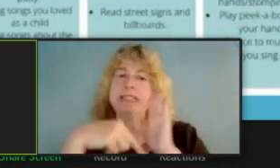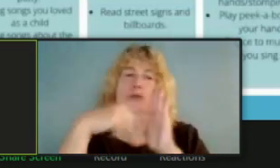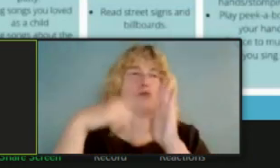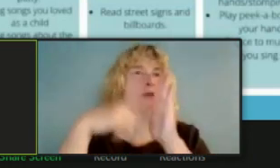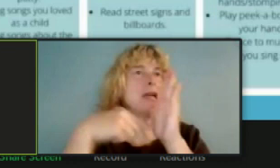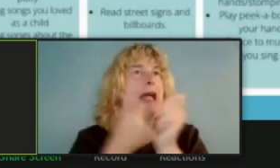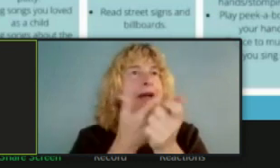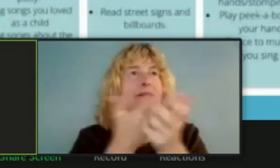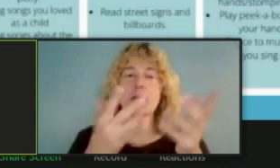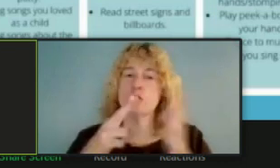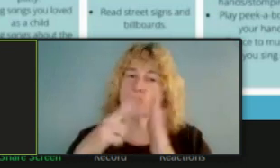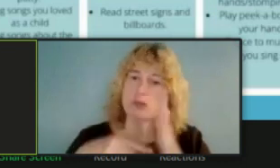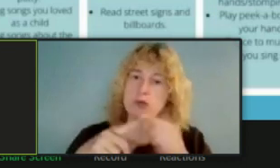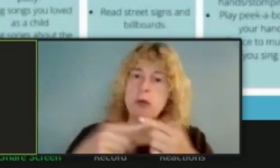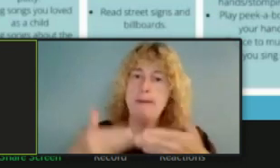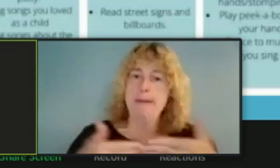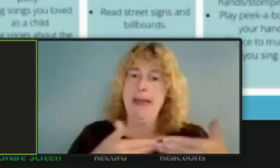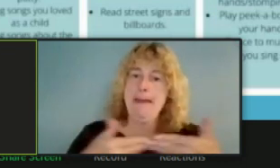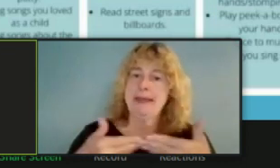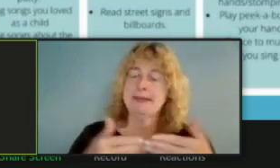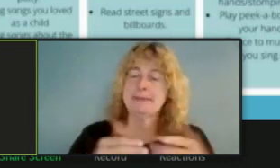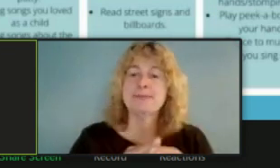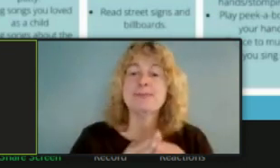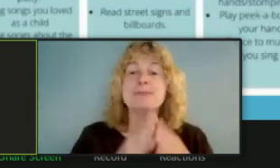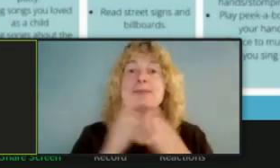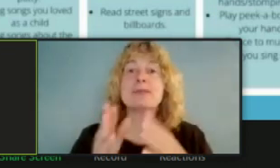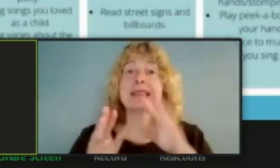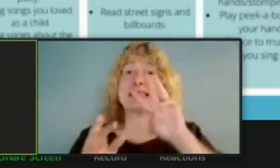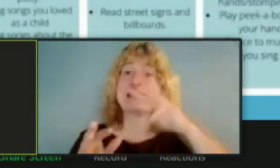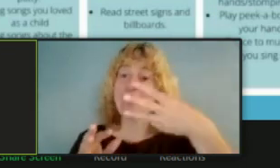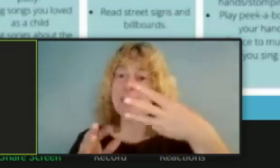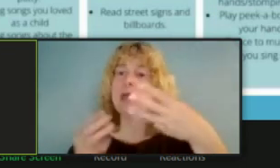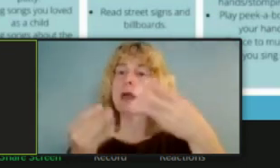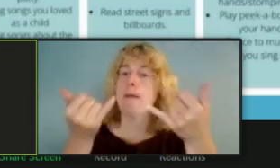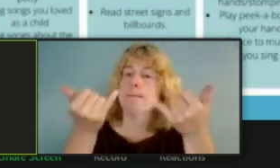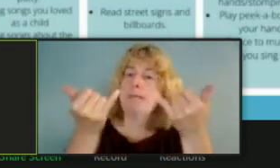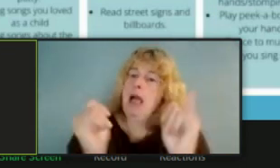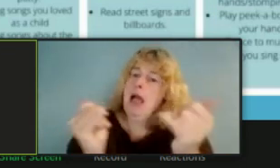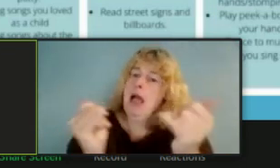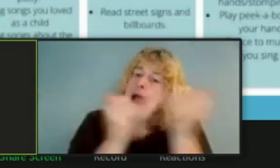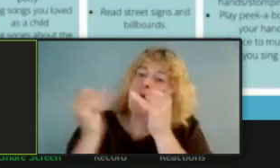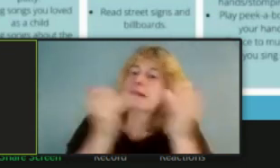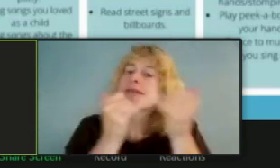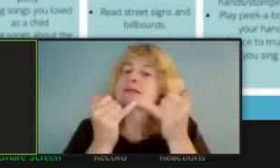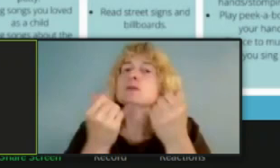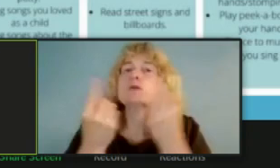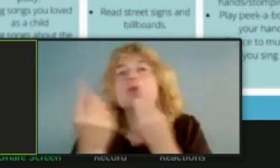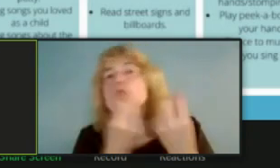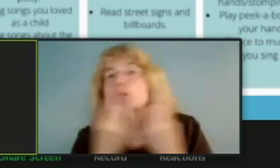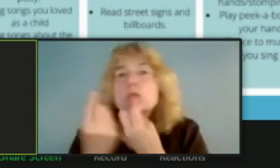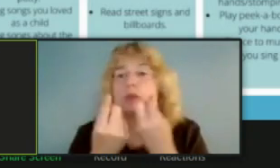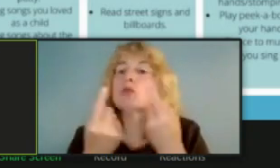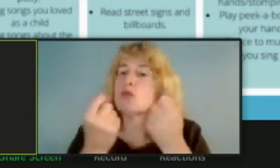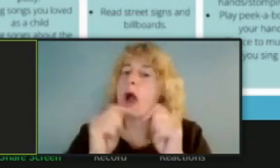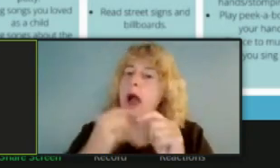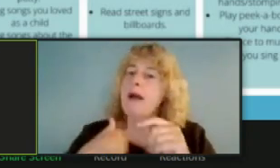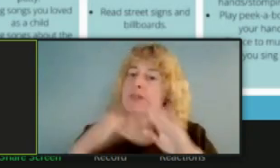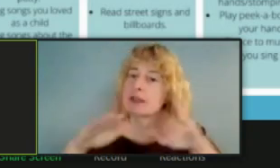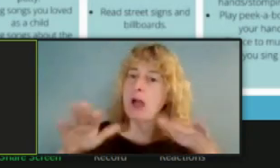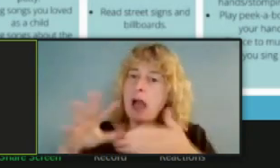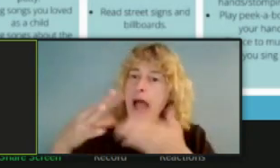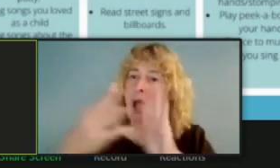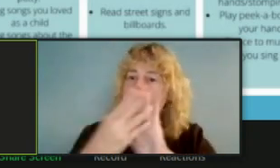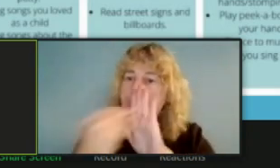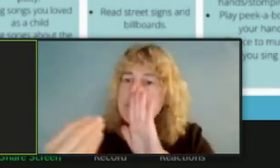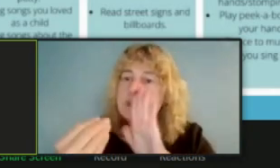play. Do actions and try to get your child to copy you. Clap your hands,